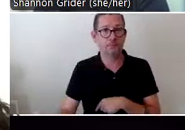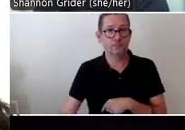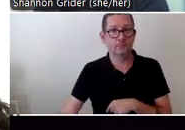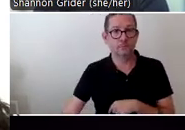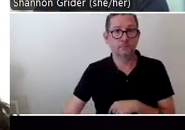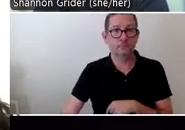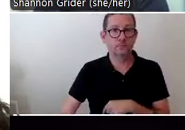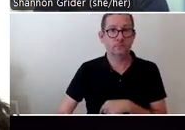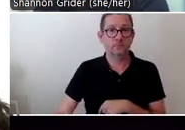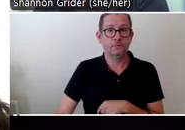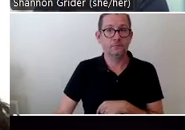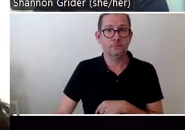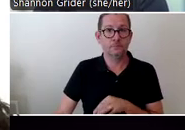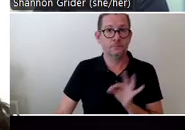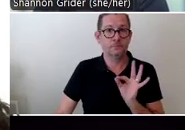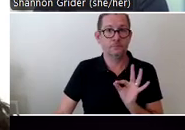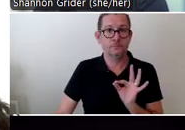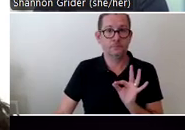Any questions about lip reading?